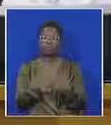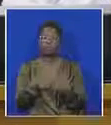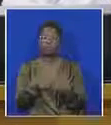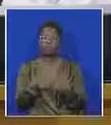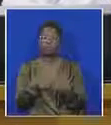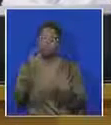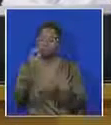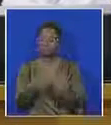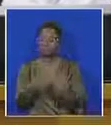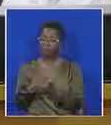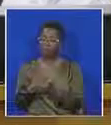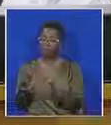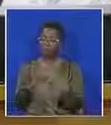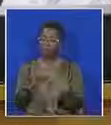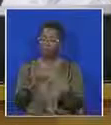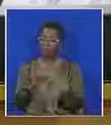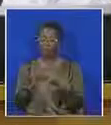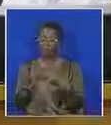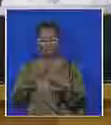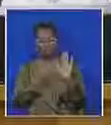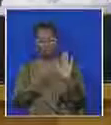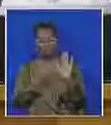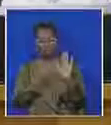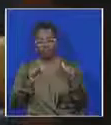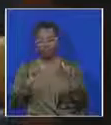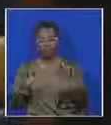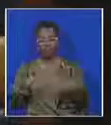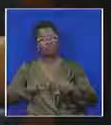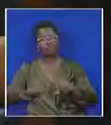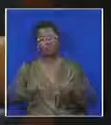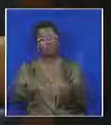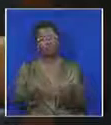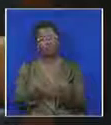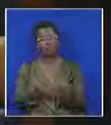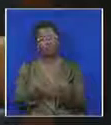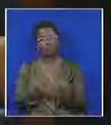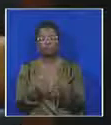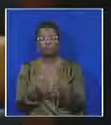racial stereotyping has no place in this parliament.